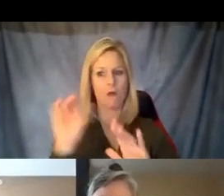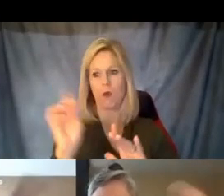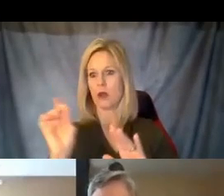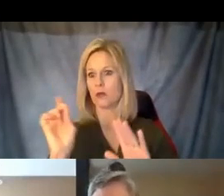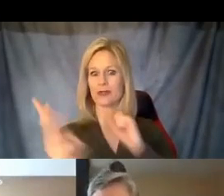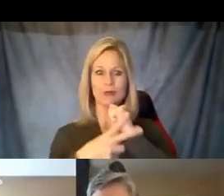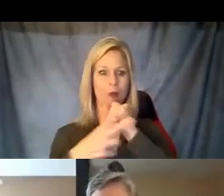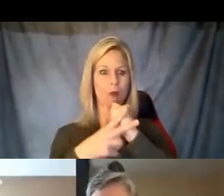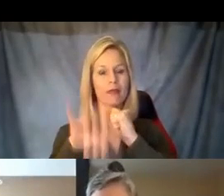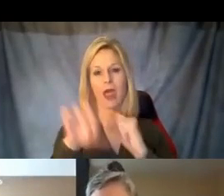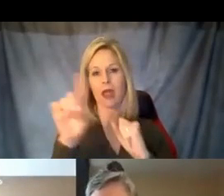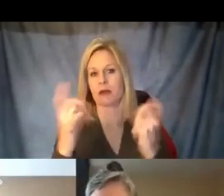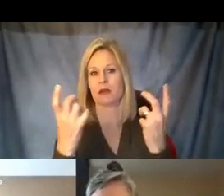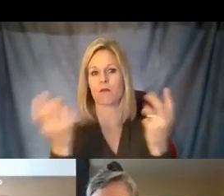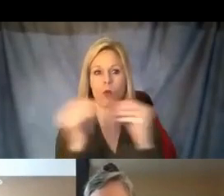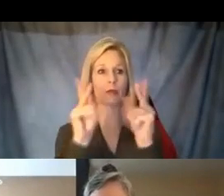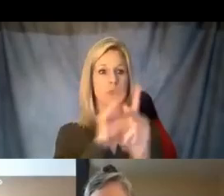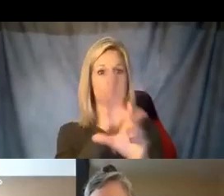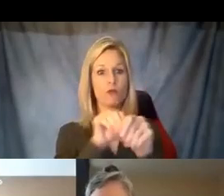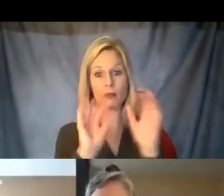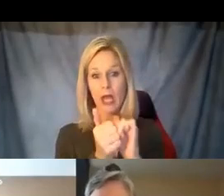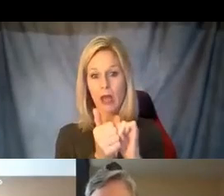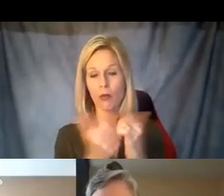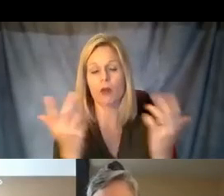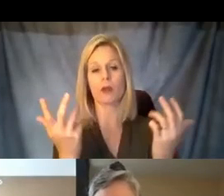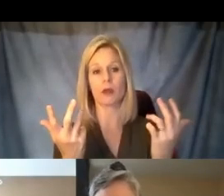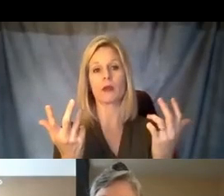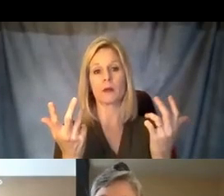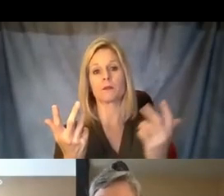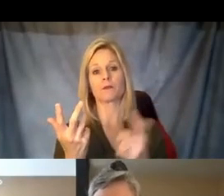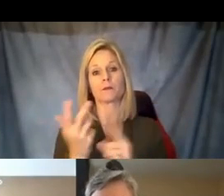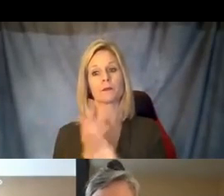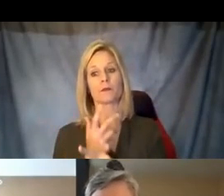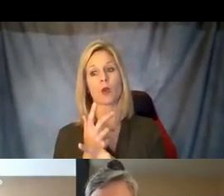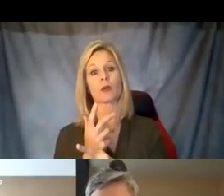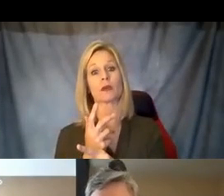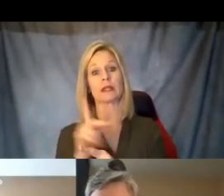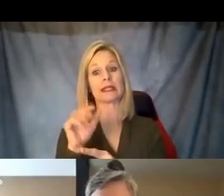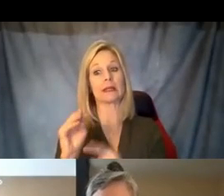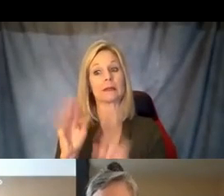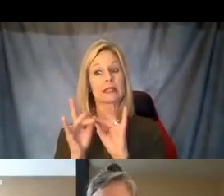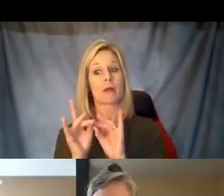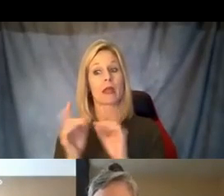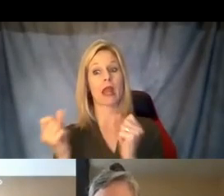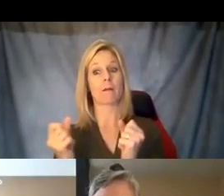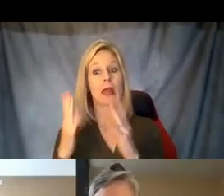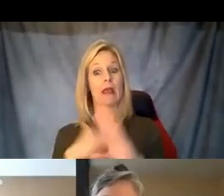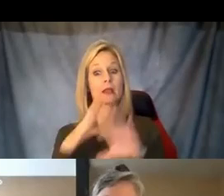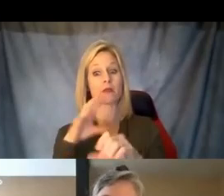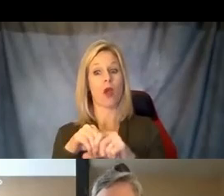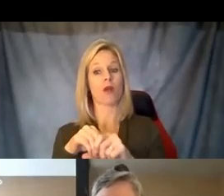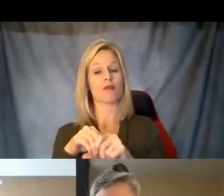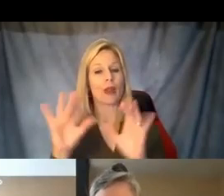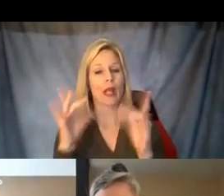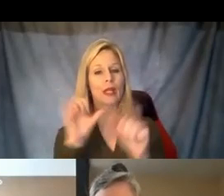do we get more people involved in doing this? So again, Kim's comment about many hands make light work, because it's going